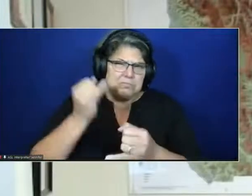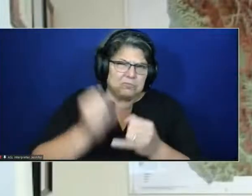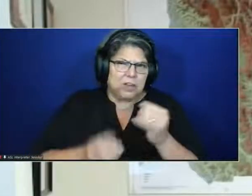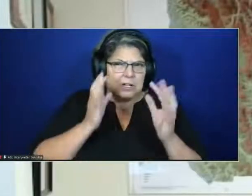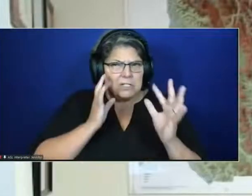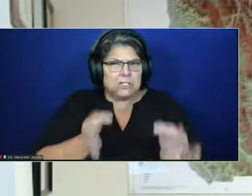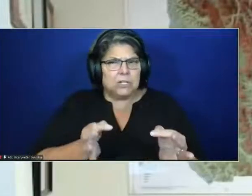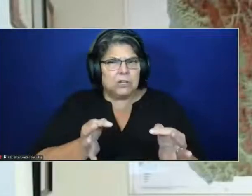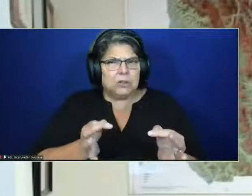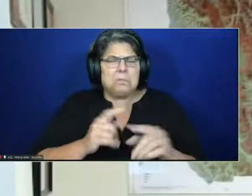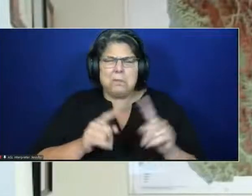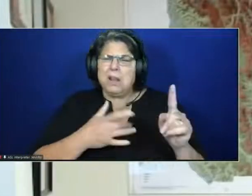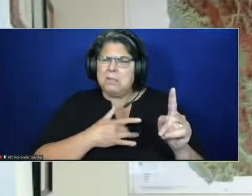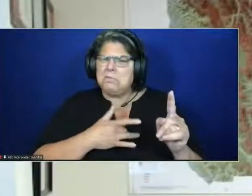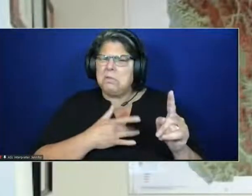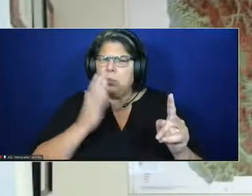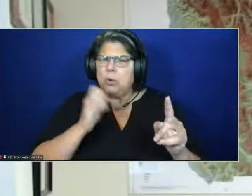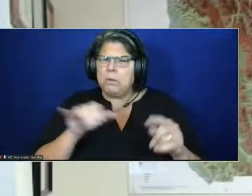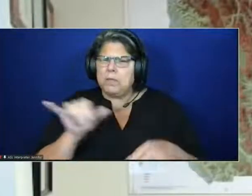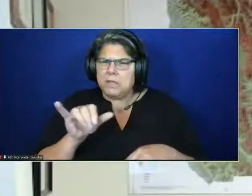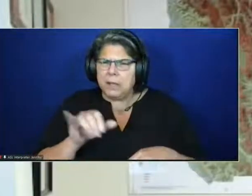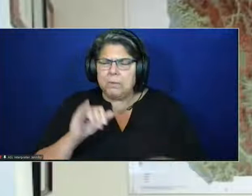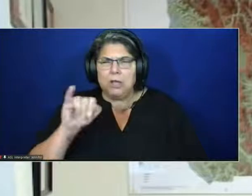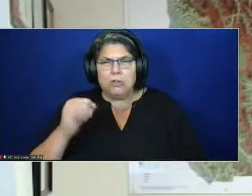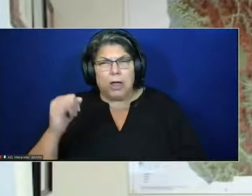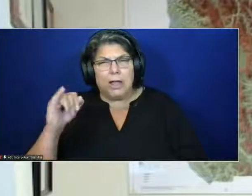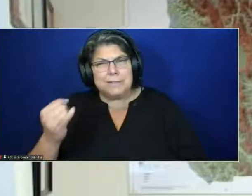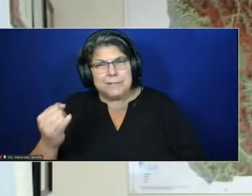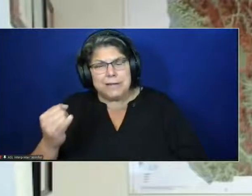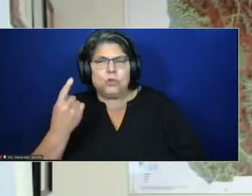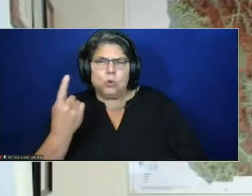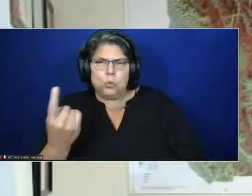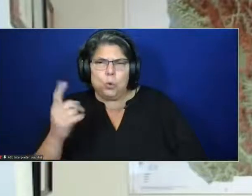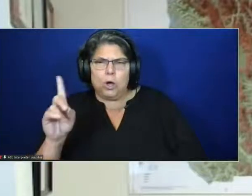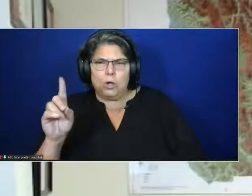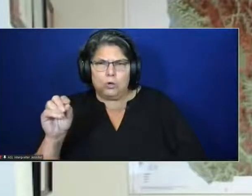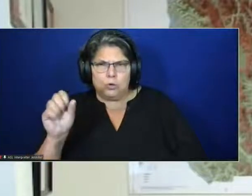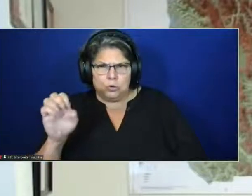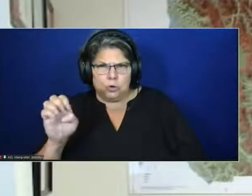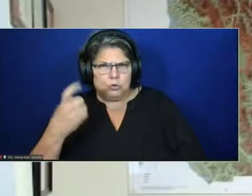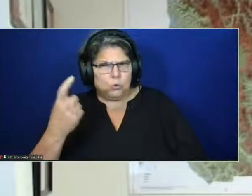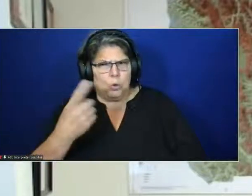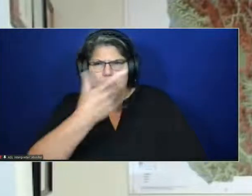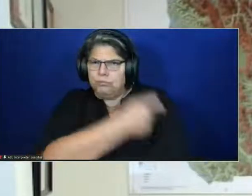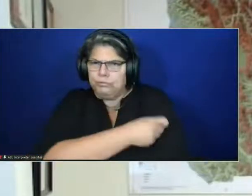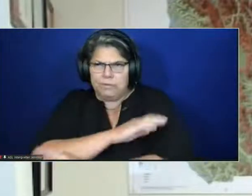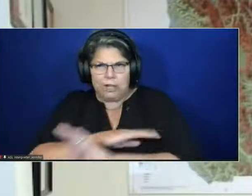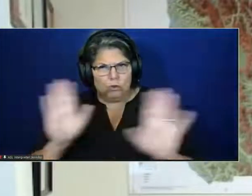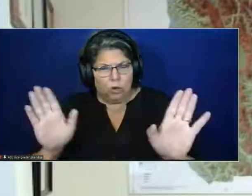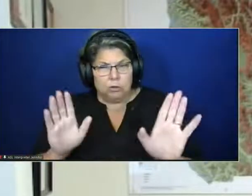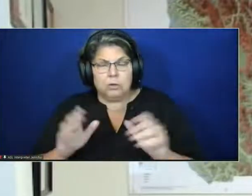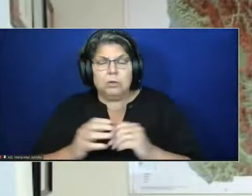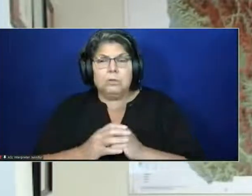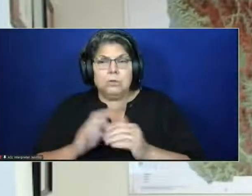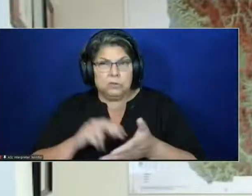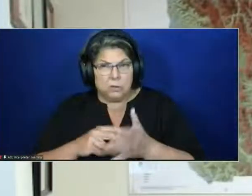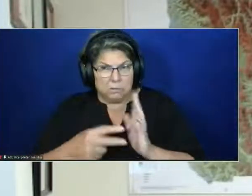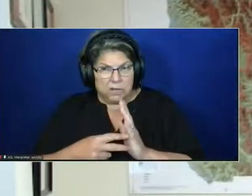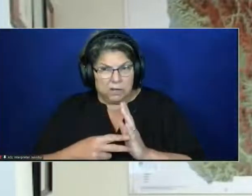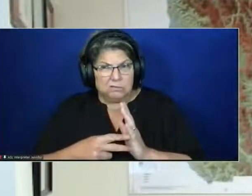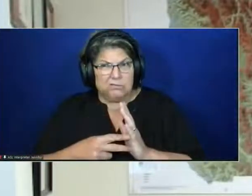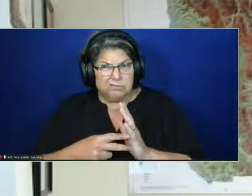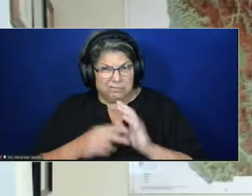similar. Johnson & Johnson is the one dose, and I'm not sure whether they will